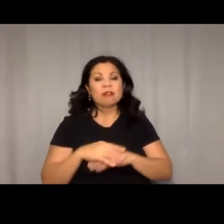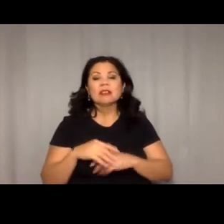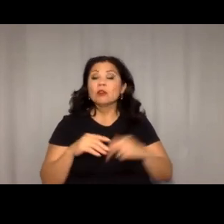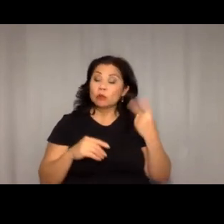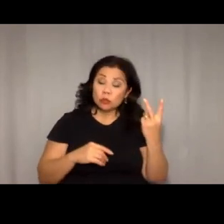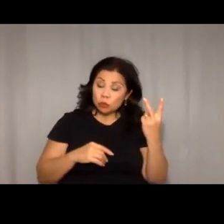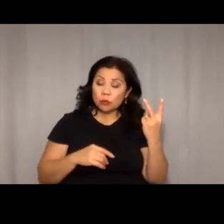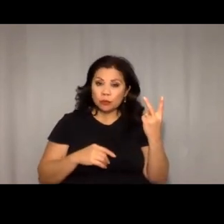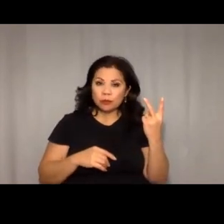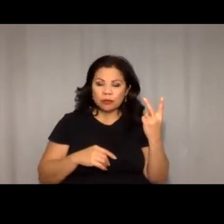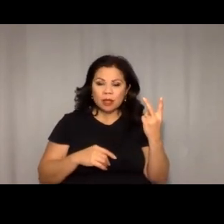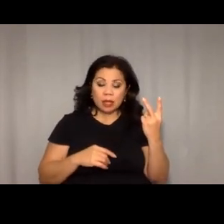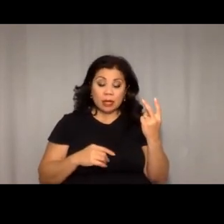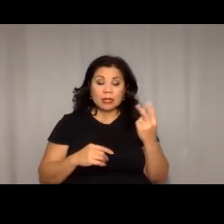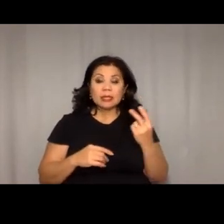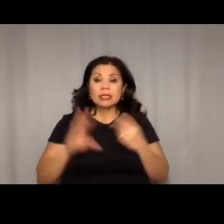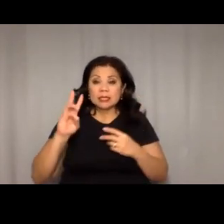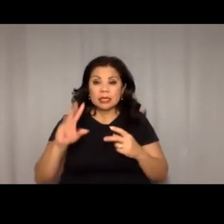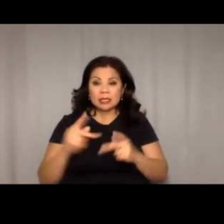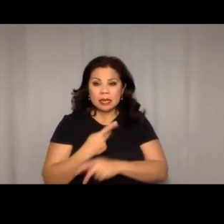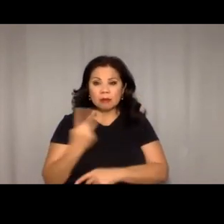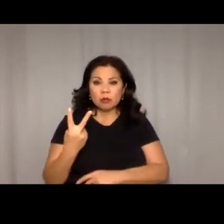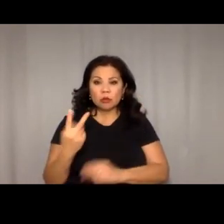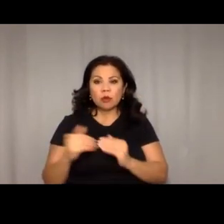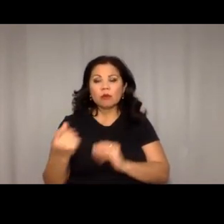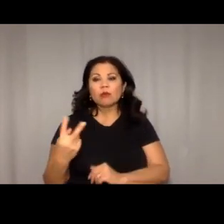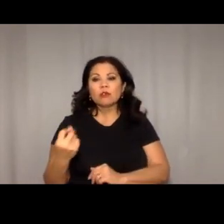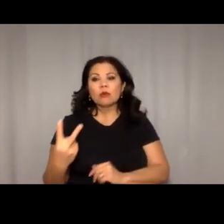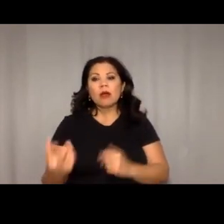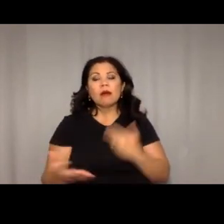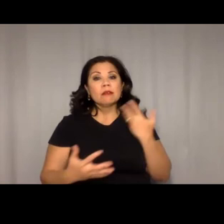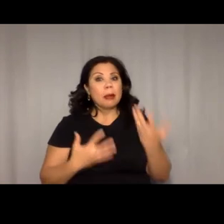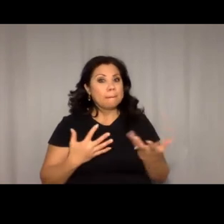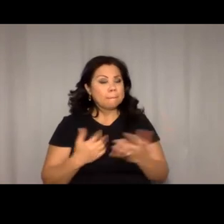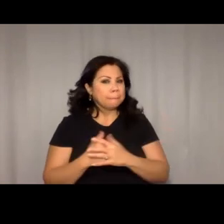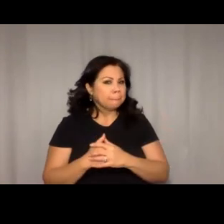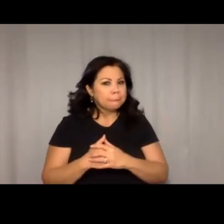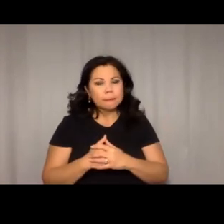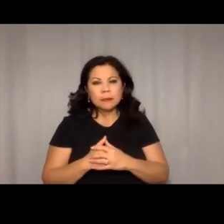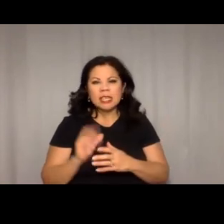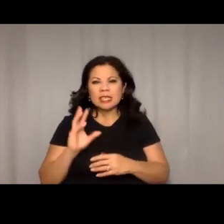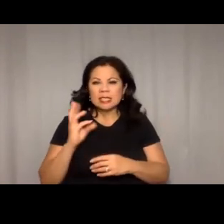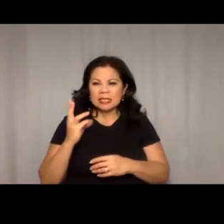6 times 2 is 12, all right, and then let's see,